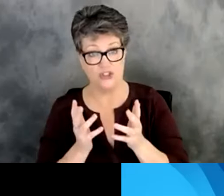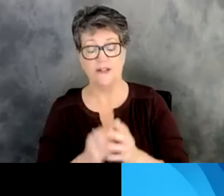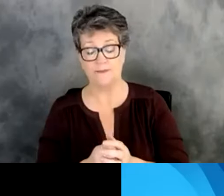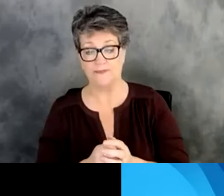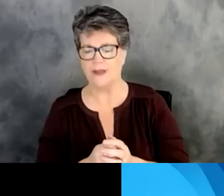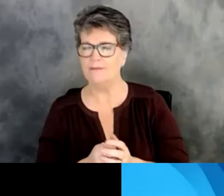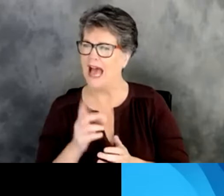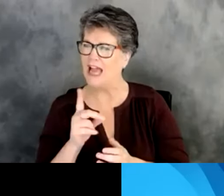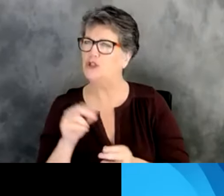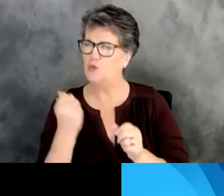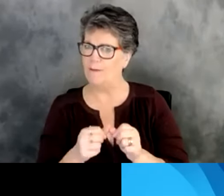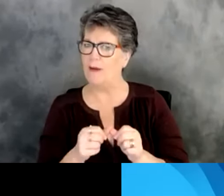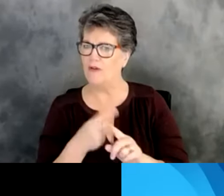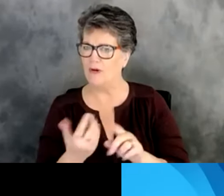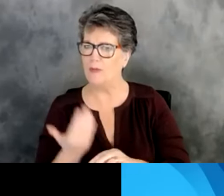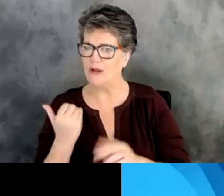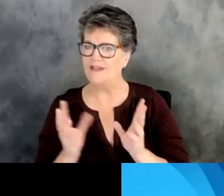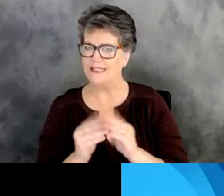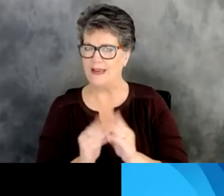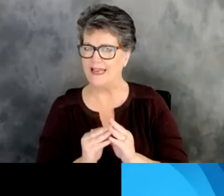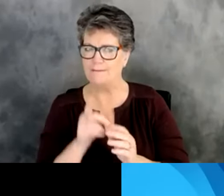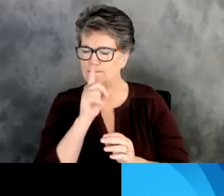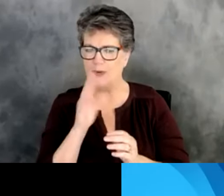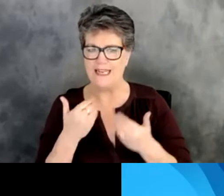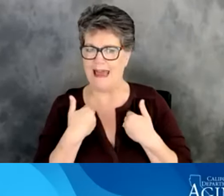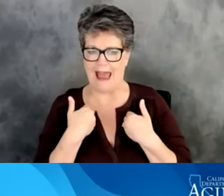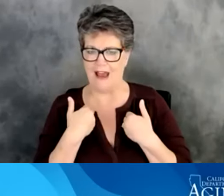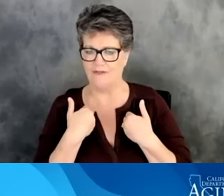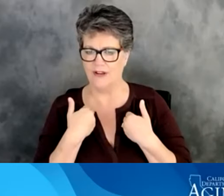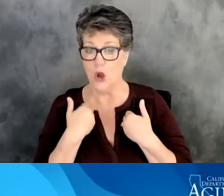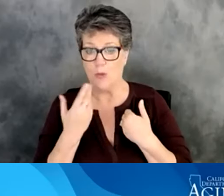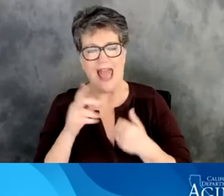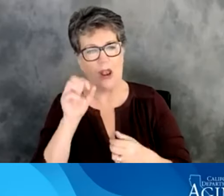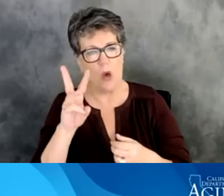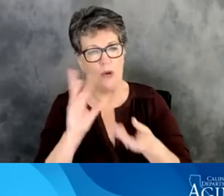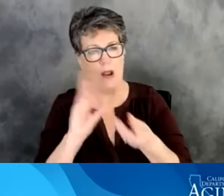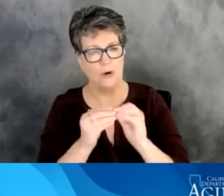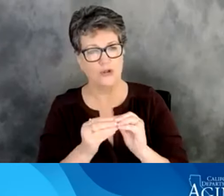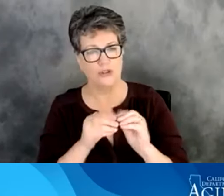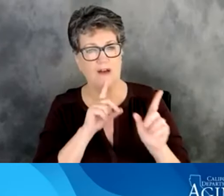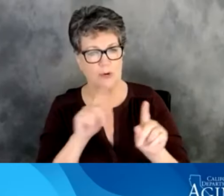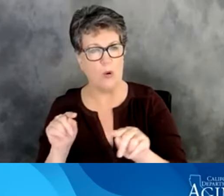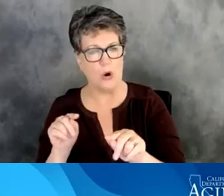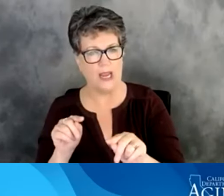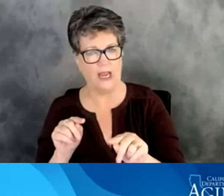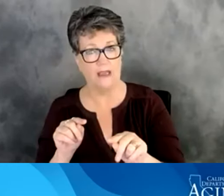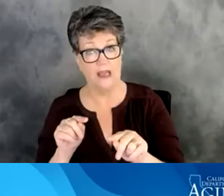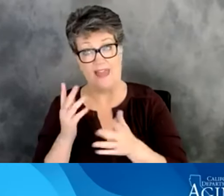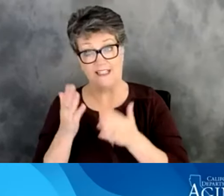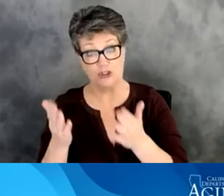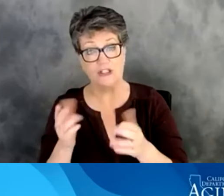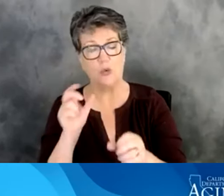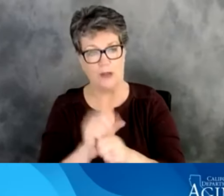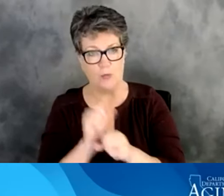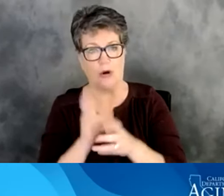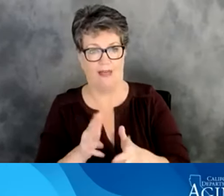do remember from the previous meeting that we didn't have, we had low numbers of reporting, which suggests that there's work to